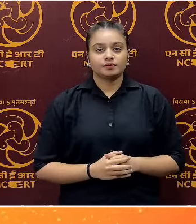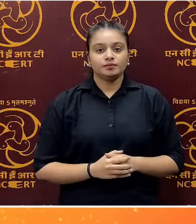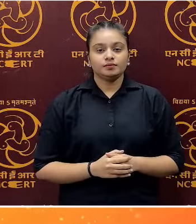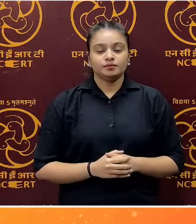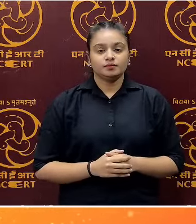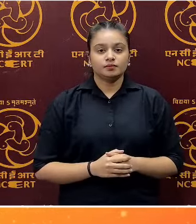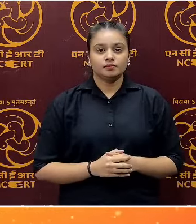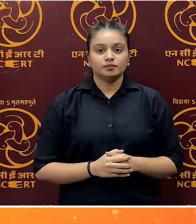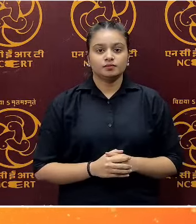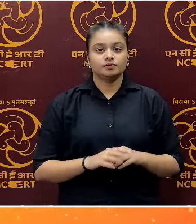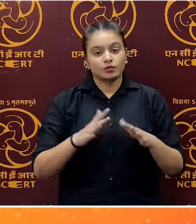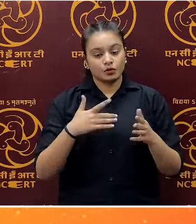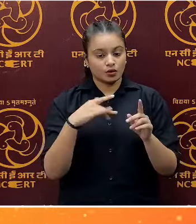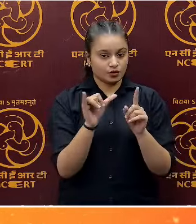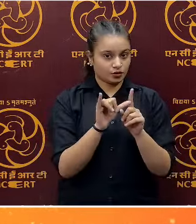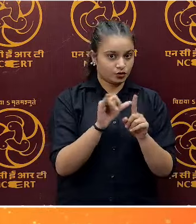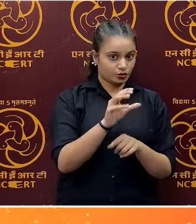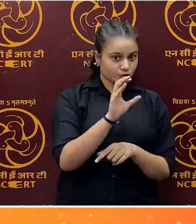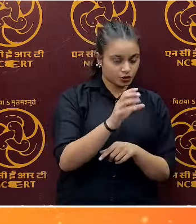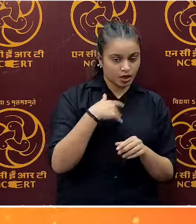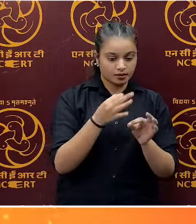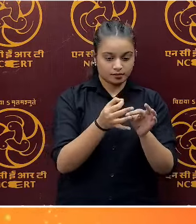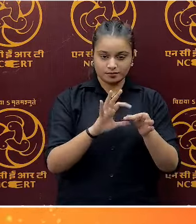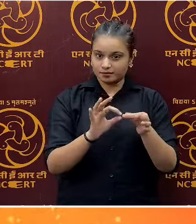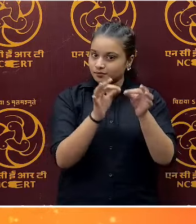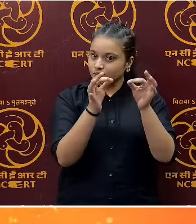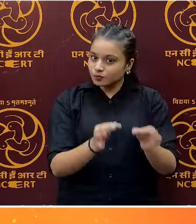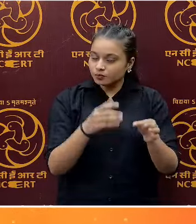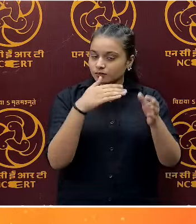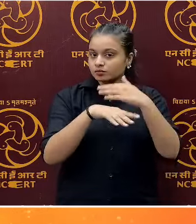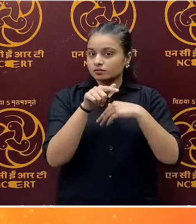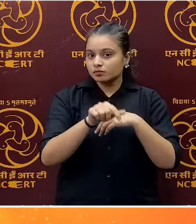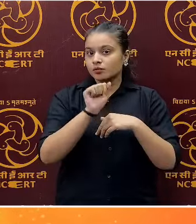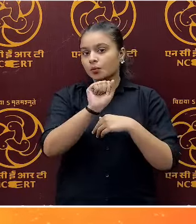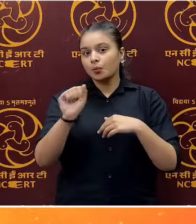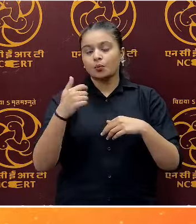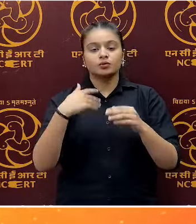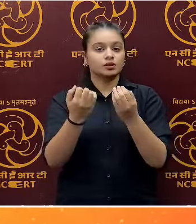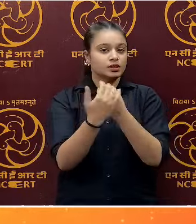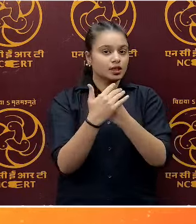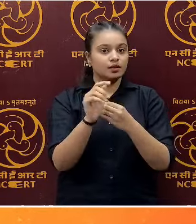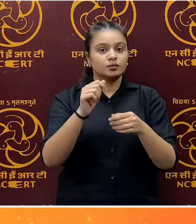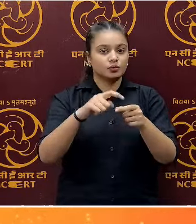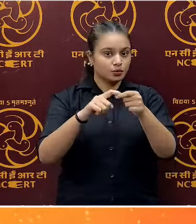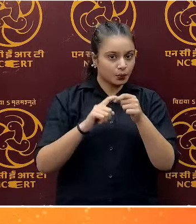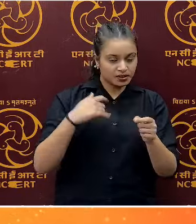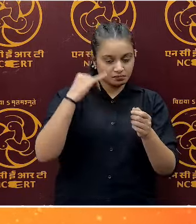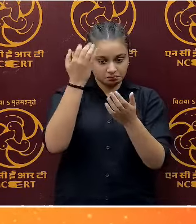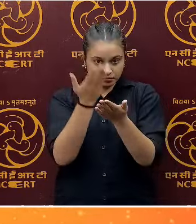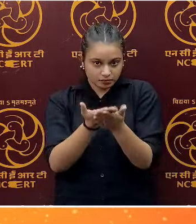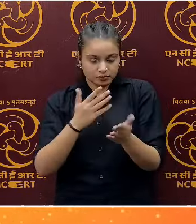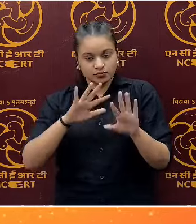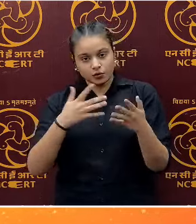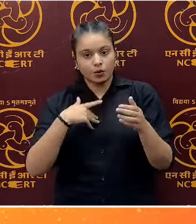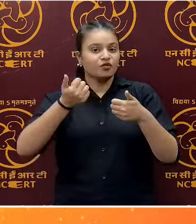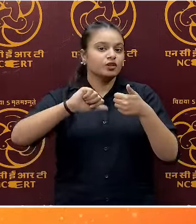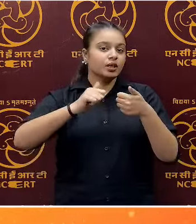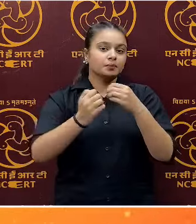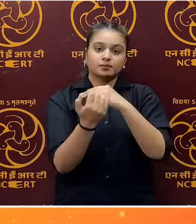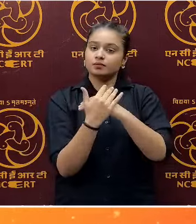tth.class1@ciet.nic.in and on our YouTube handle NCERT Official, you can send us your questions, suggestions and your